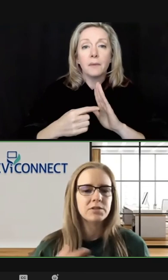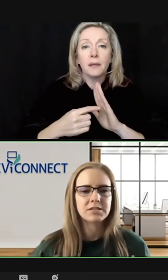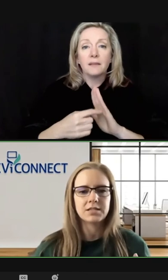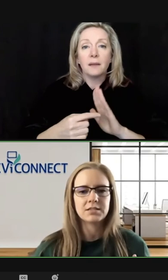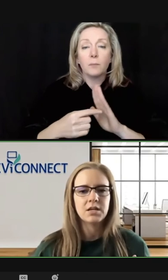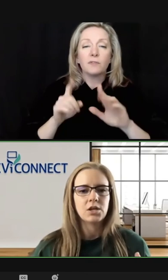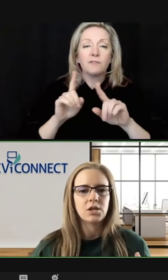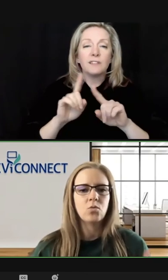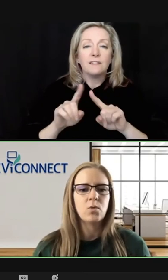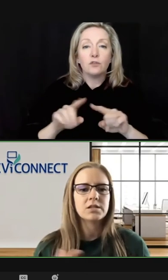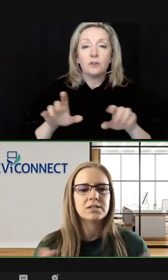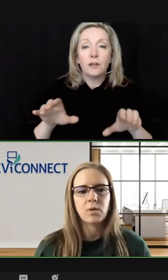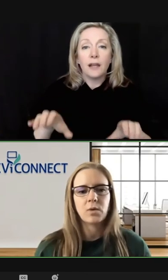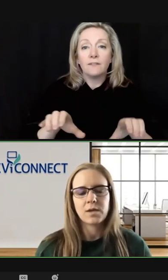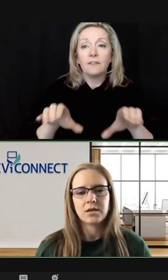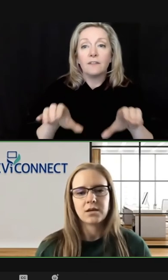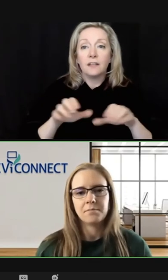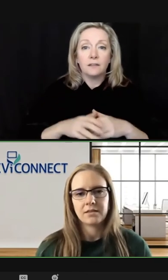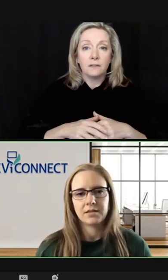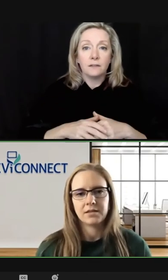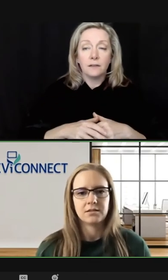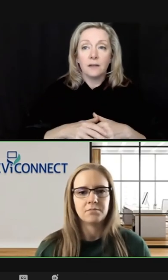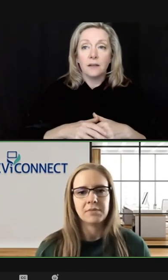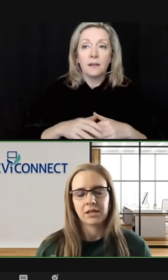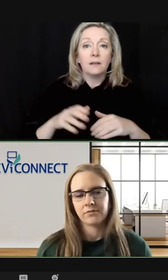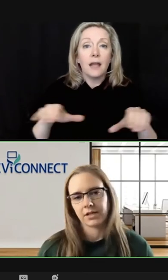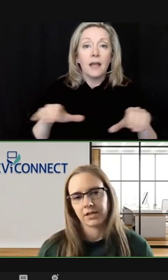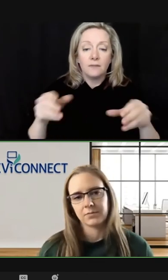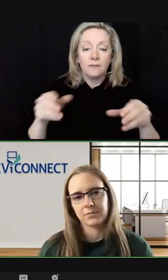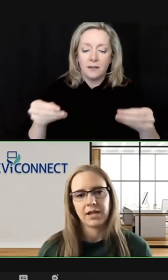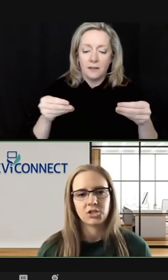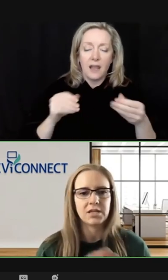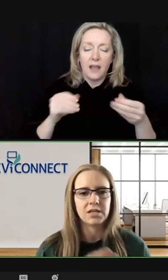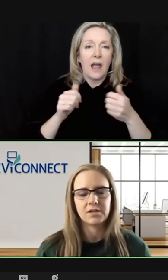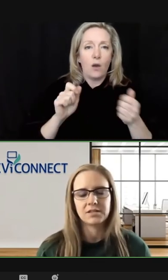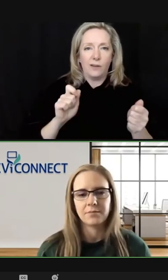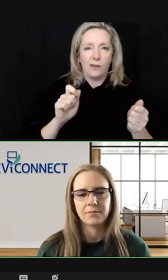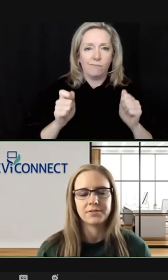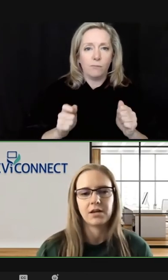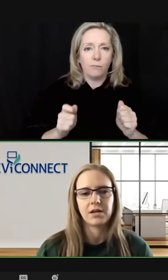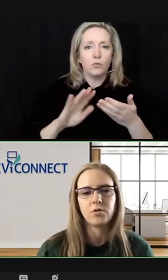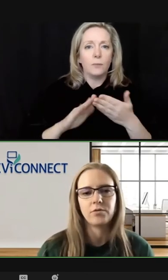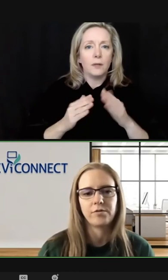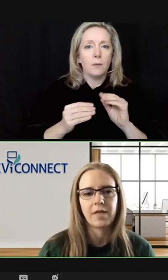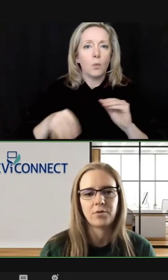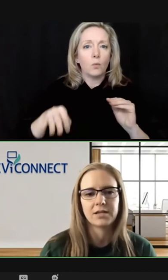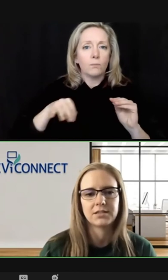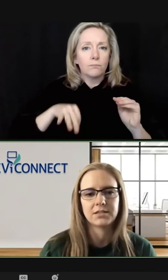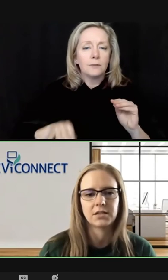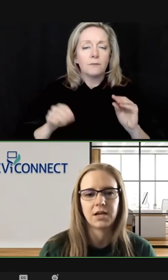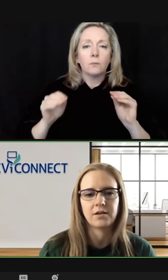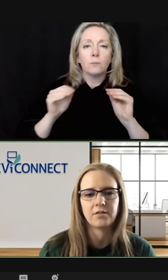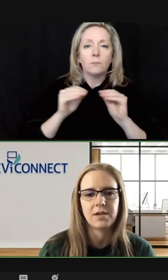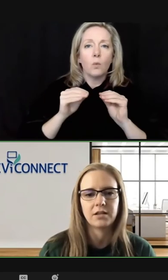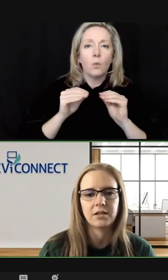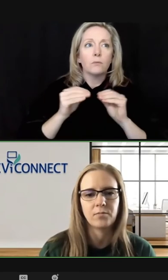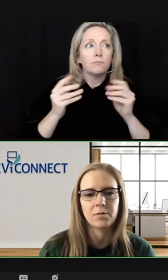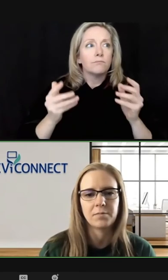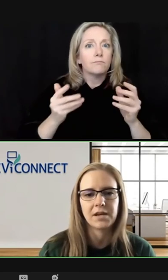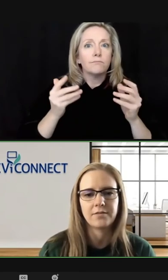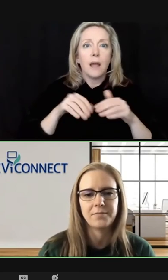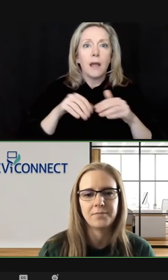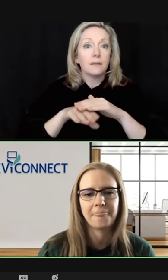and we'll discuss, what are some ways we could make this meaningful and accessible, and actually give examples and kind of go through that process to kind of make